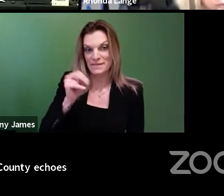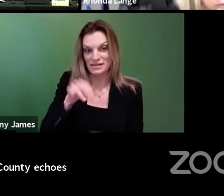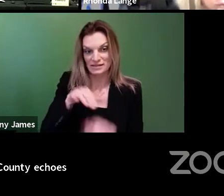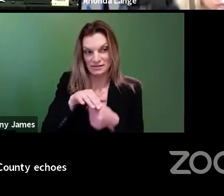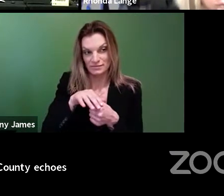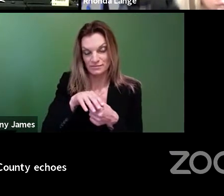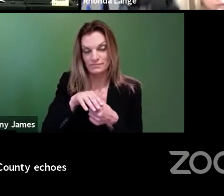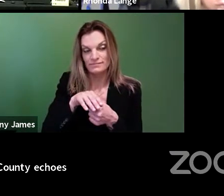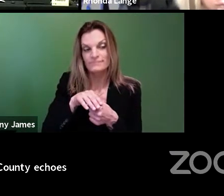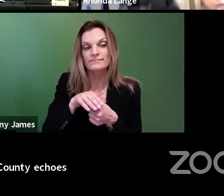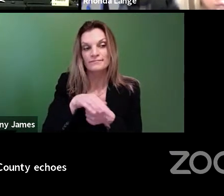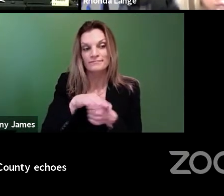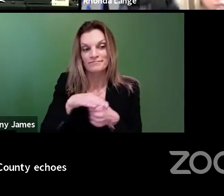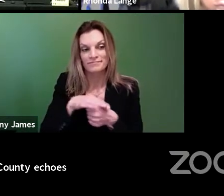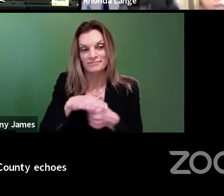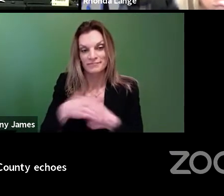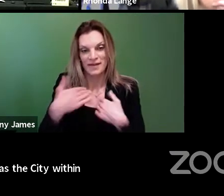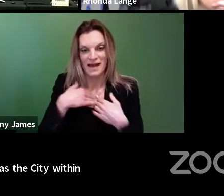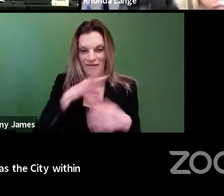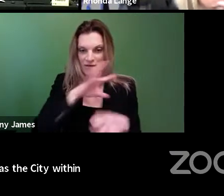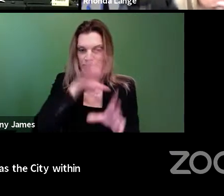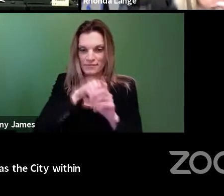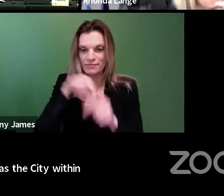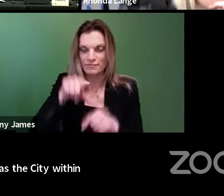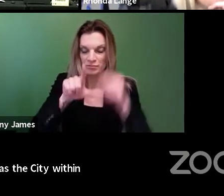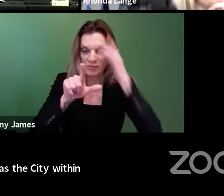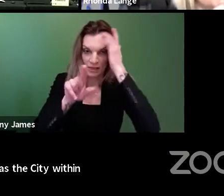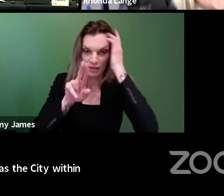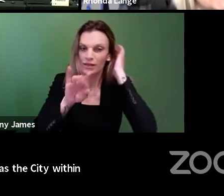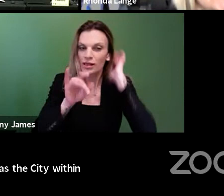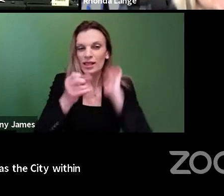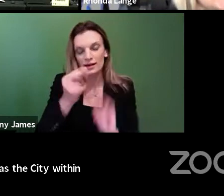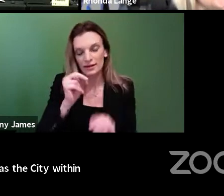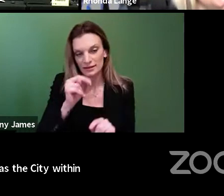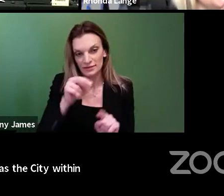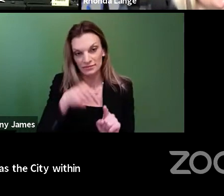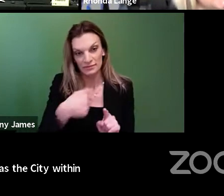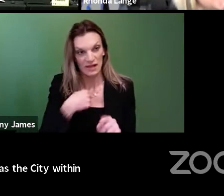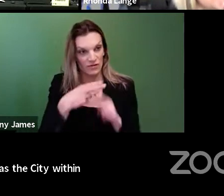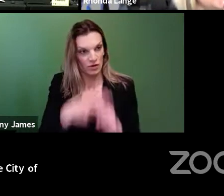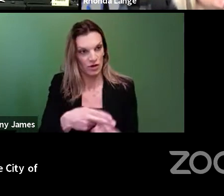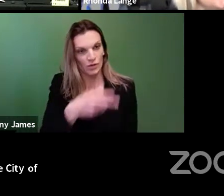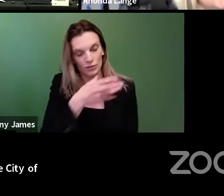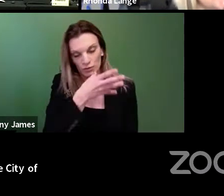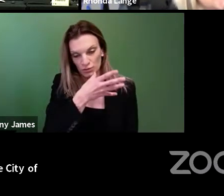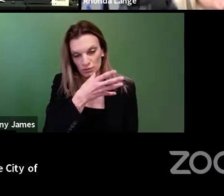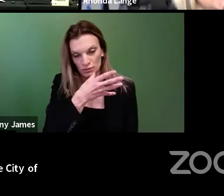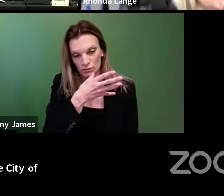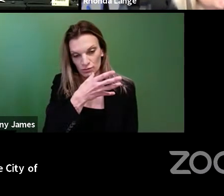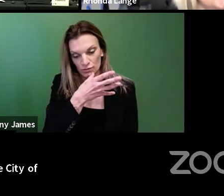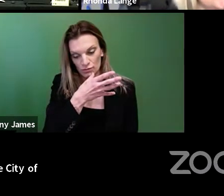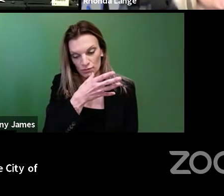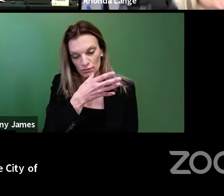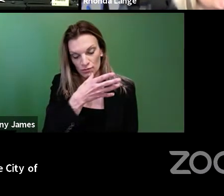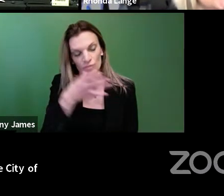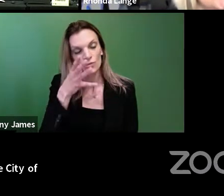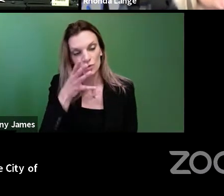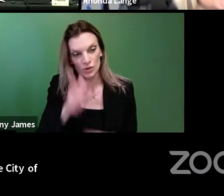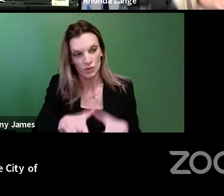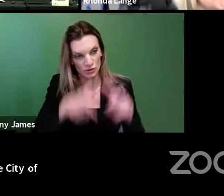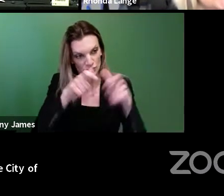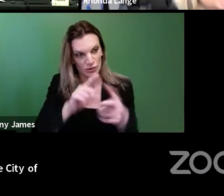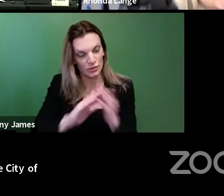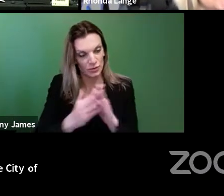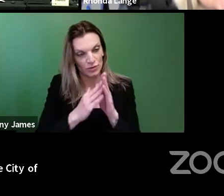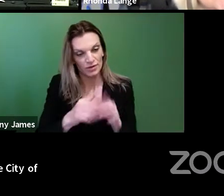Within Mason County is the city of Ludington, the county seat. It's a rural resort community bordered by Lake Michigan on the west, and